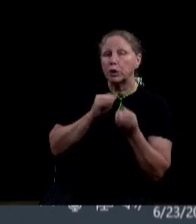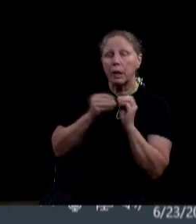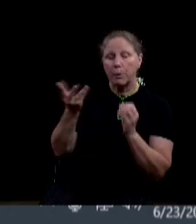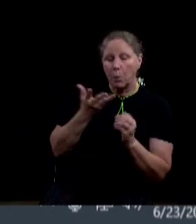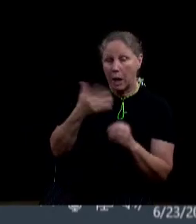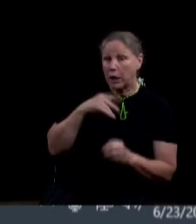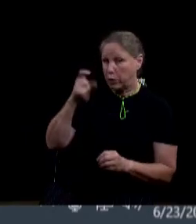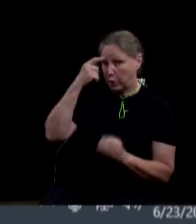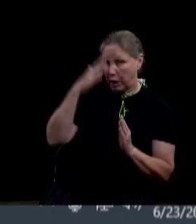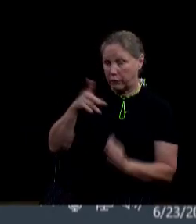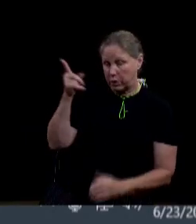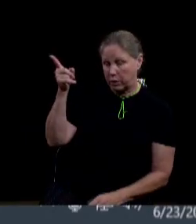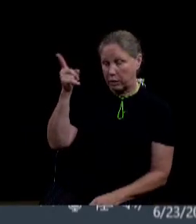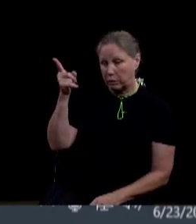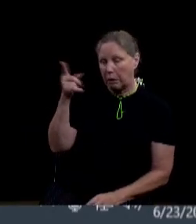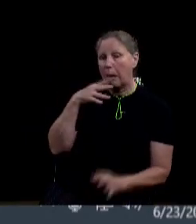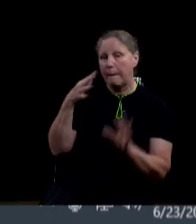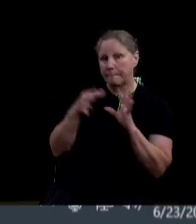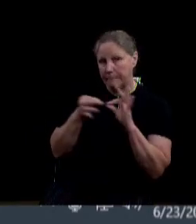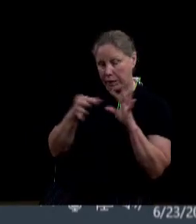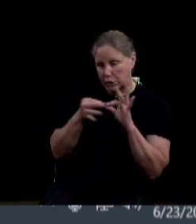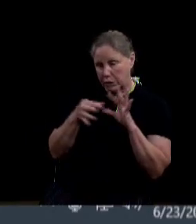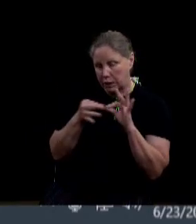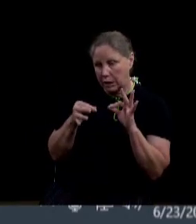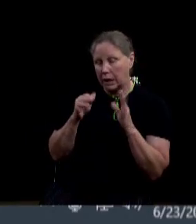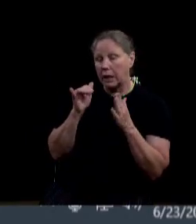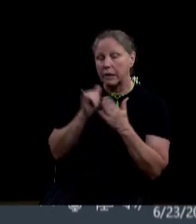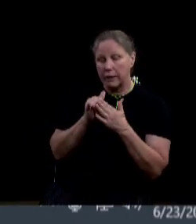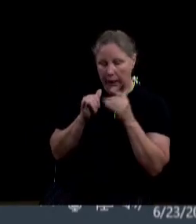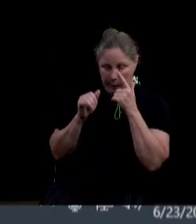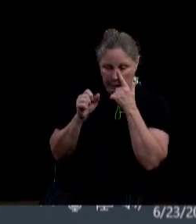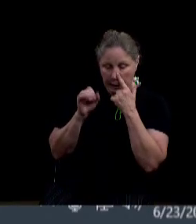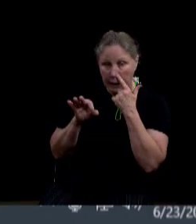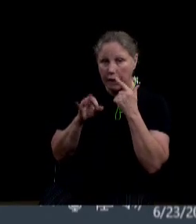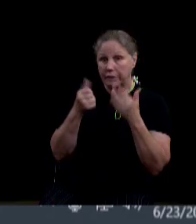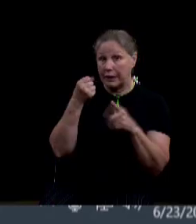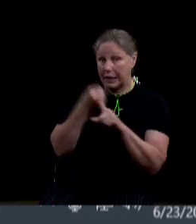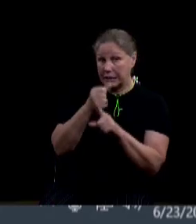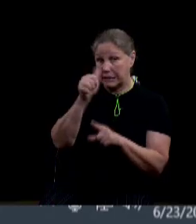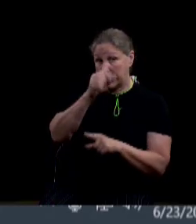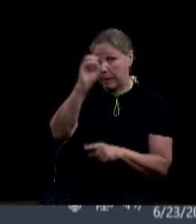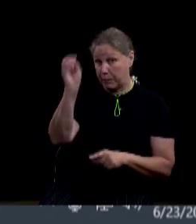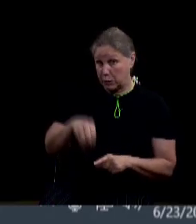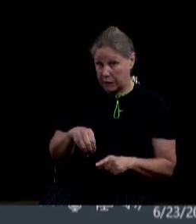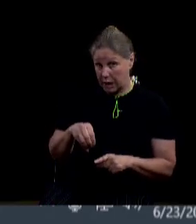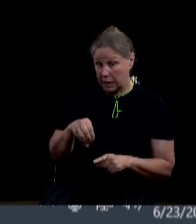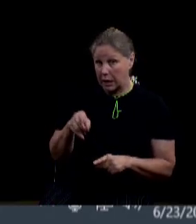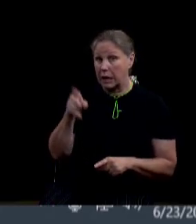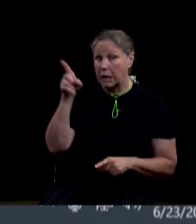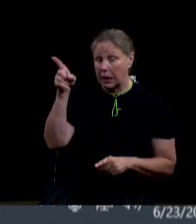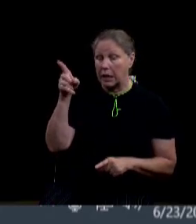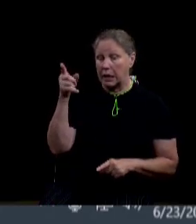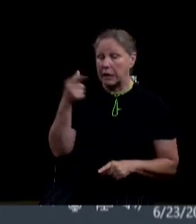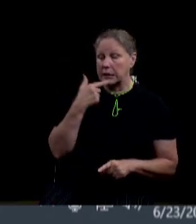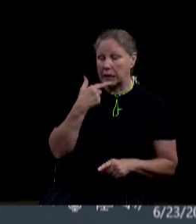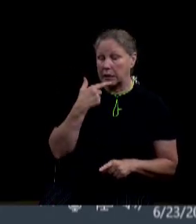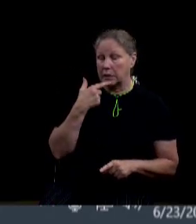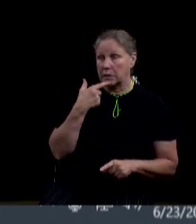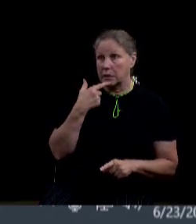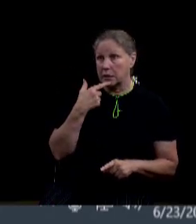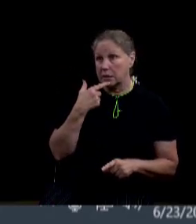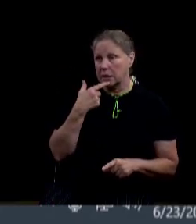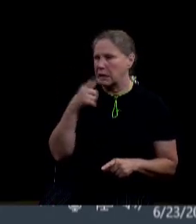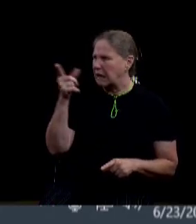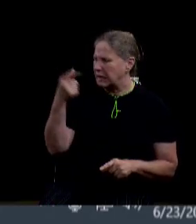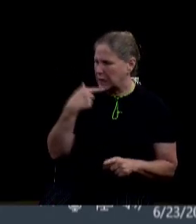that if positivity hits the 10% mark, we should be, I think he used the word alarmed. I could be wrong about that.